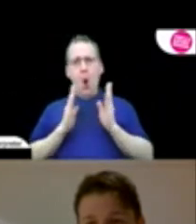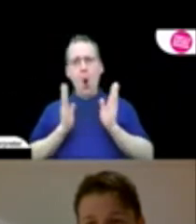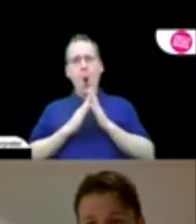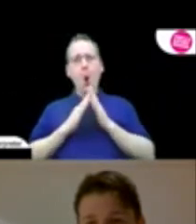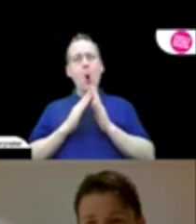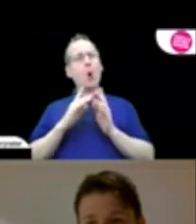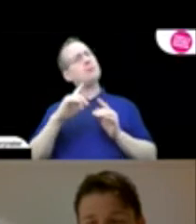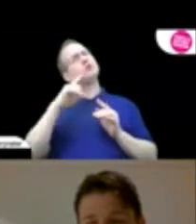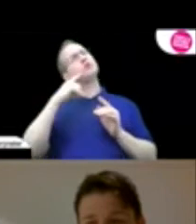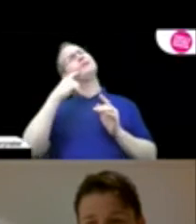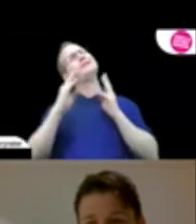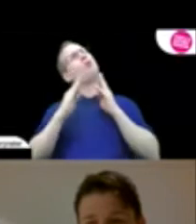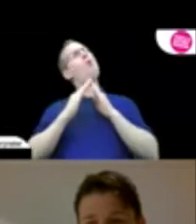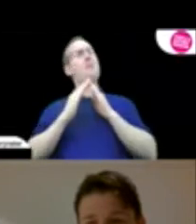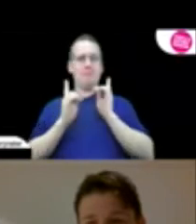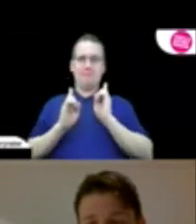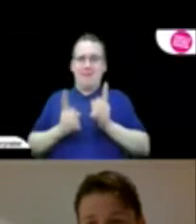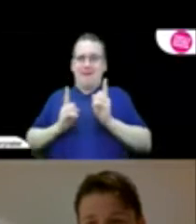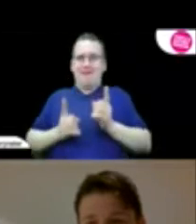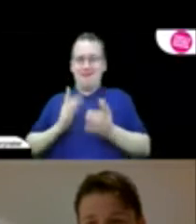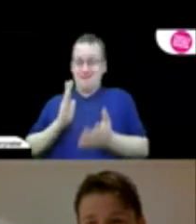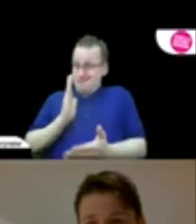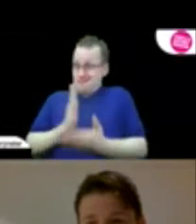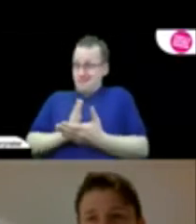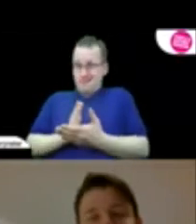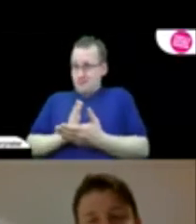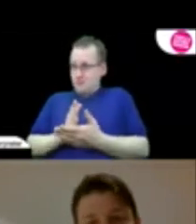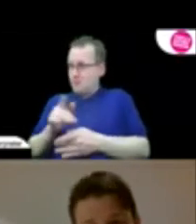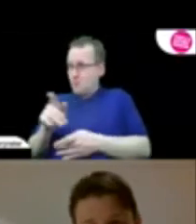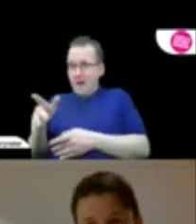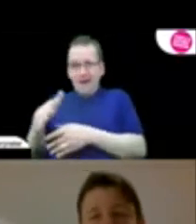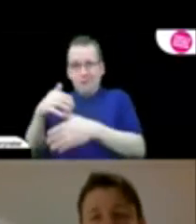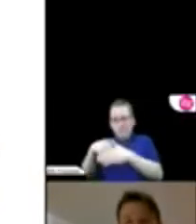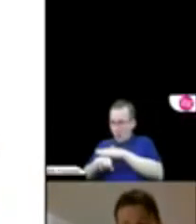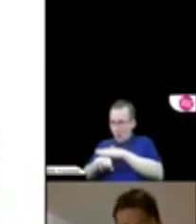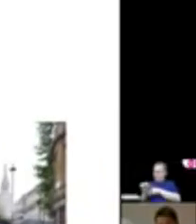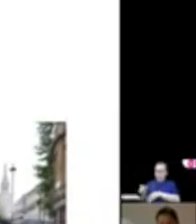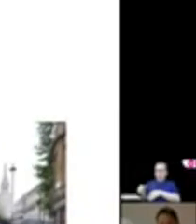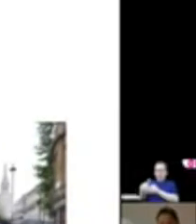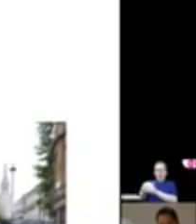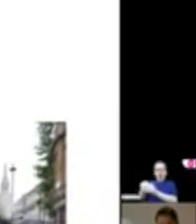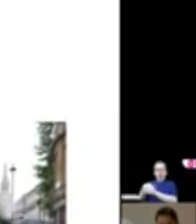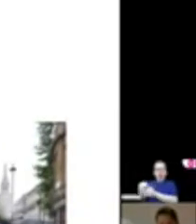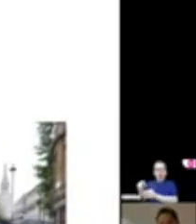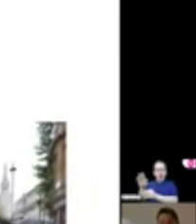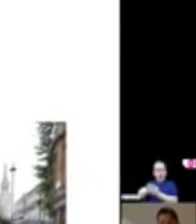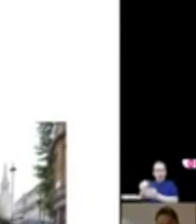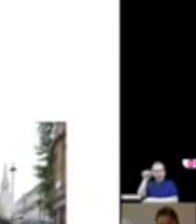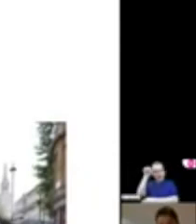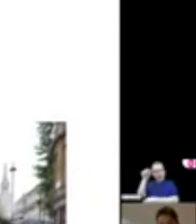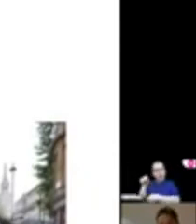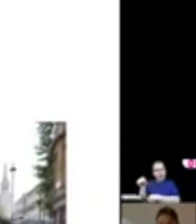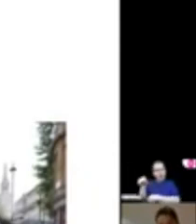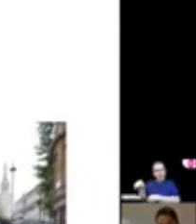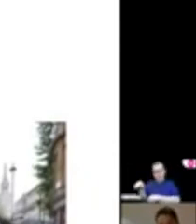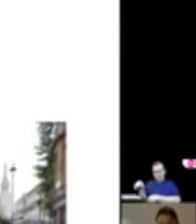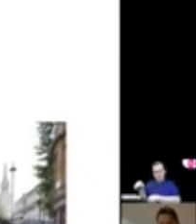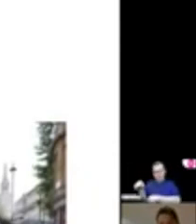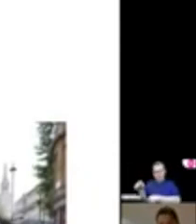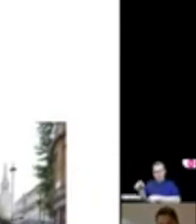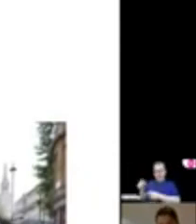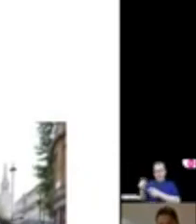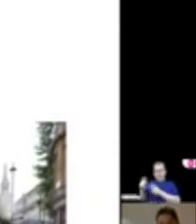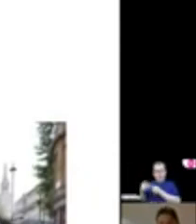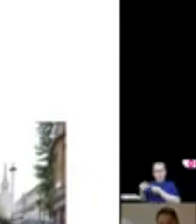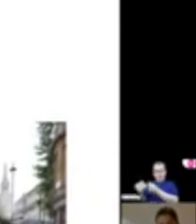matter what's happening there, it's just your home. That's where you belong. That's all you know. There will be no reason for you to